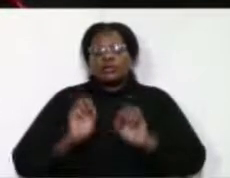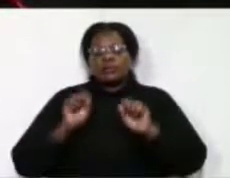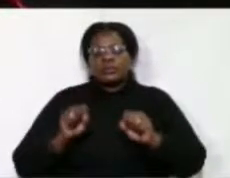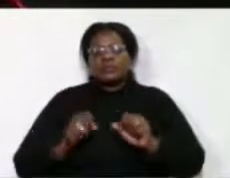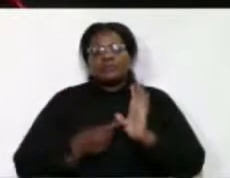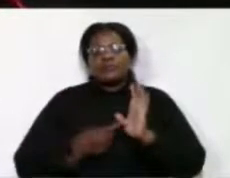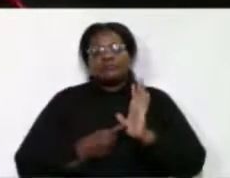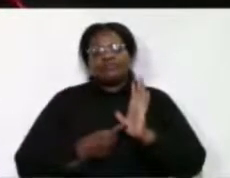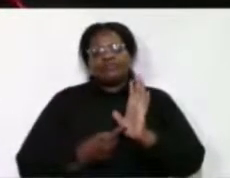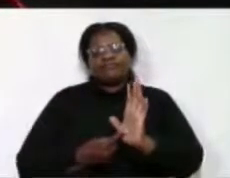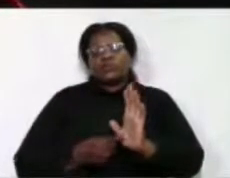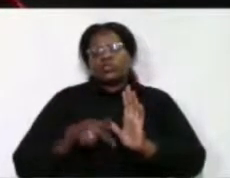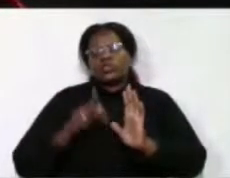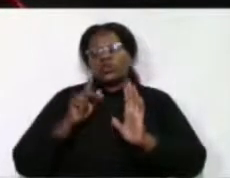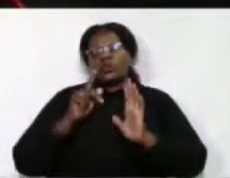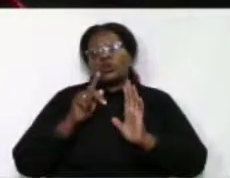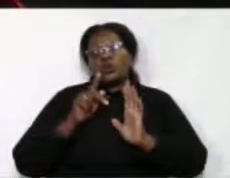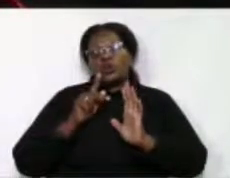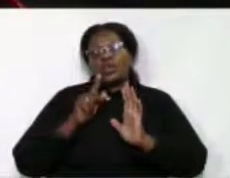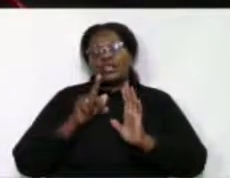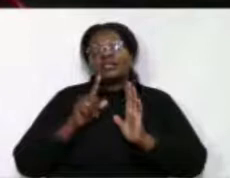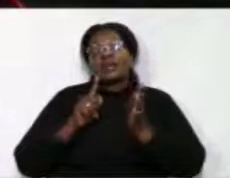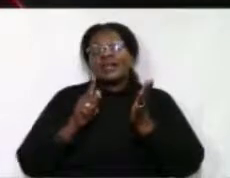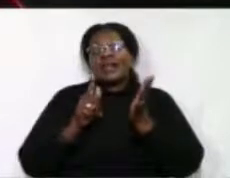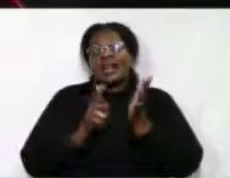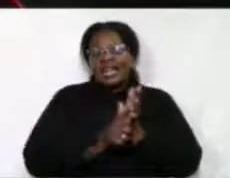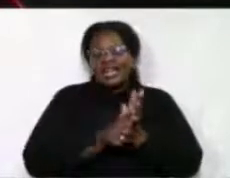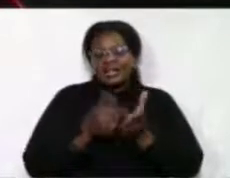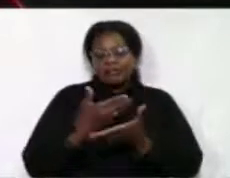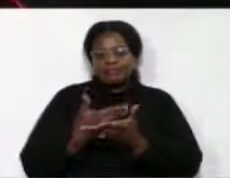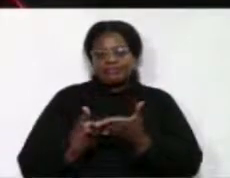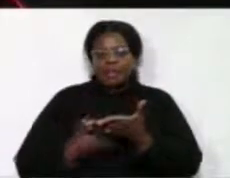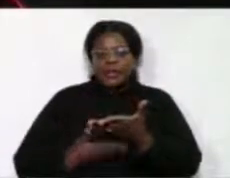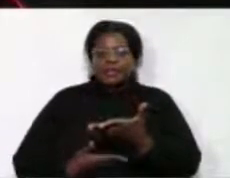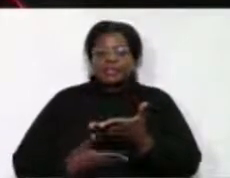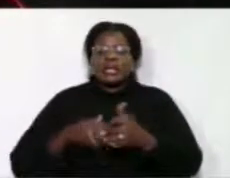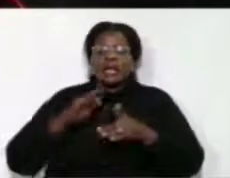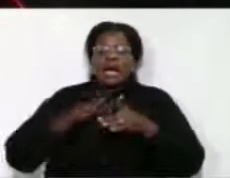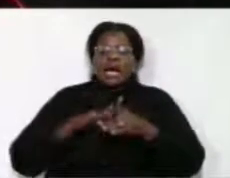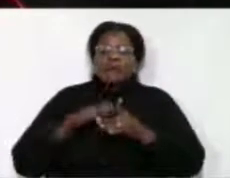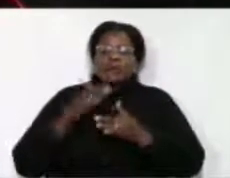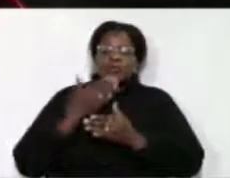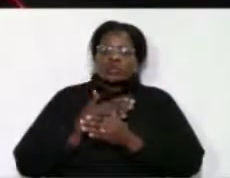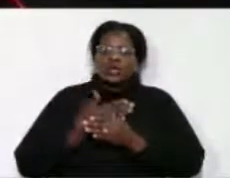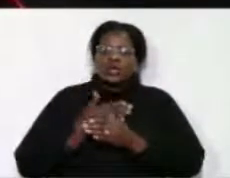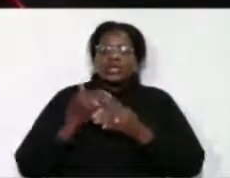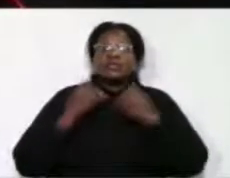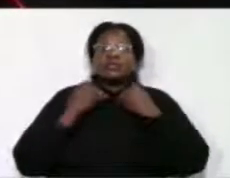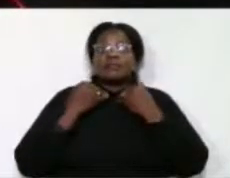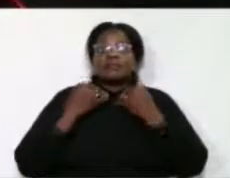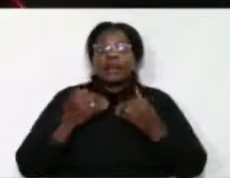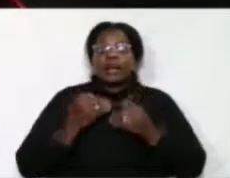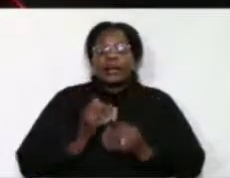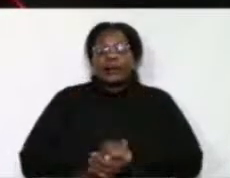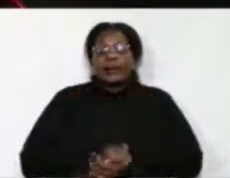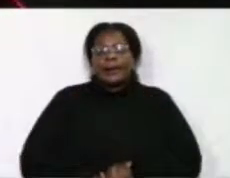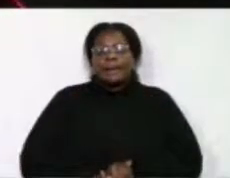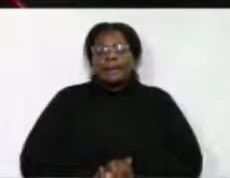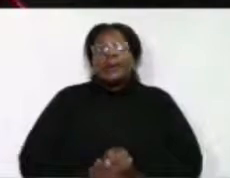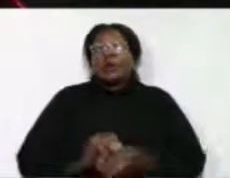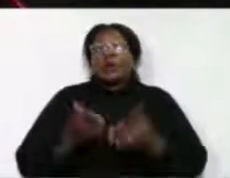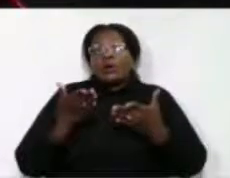made that. That's where I was cheating, because I was reading Elizabeth's comment already, earlier and then pretending it was mine. I apologize, Elizabeth. I won't do it